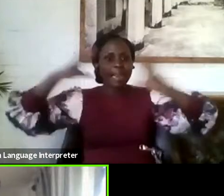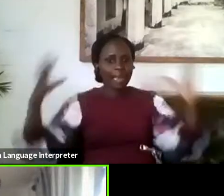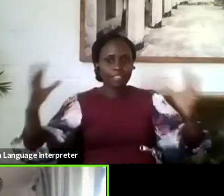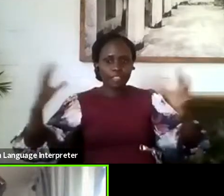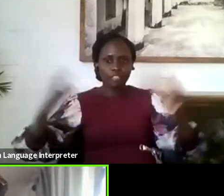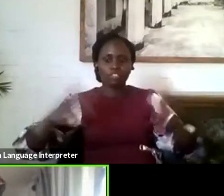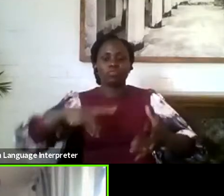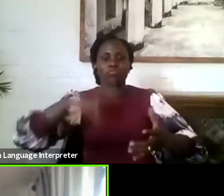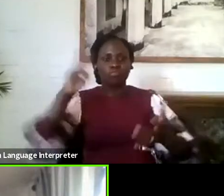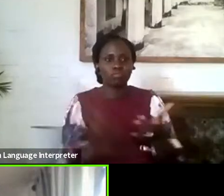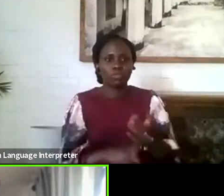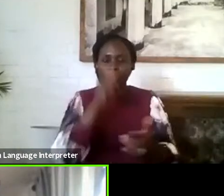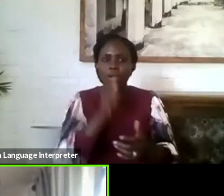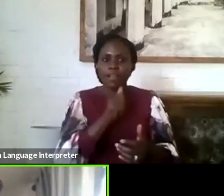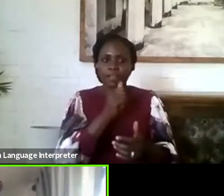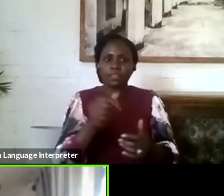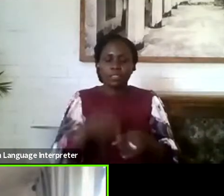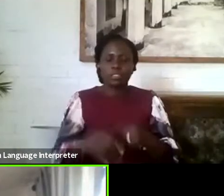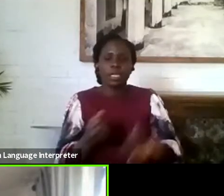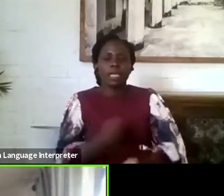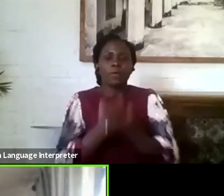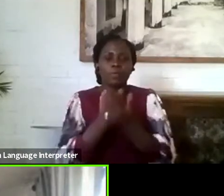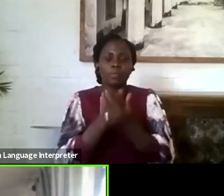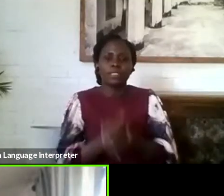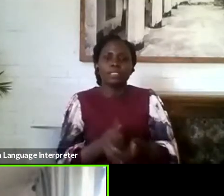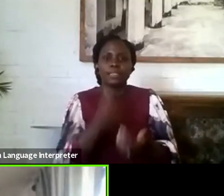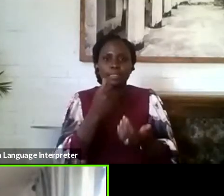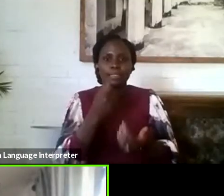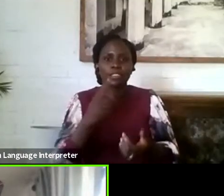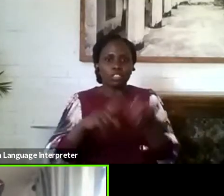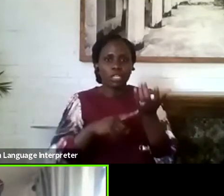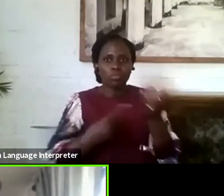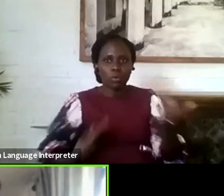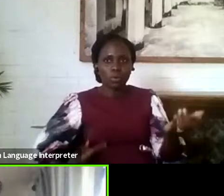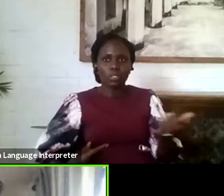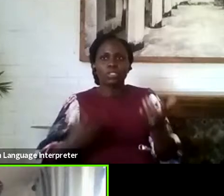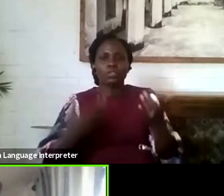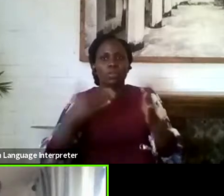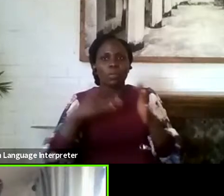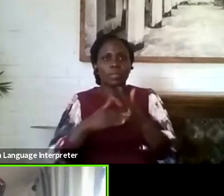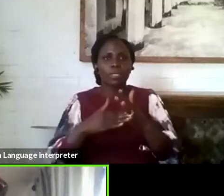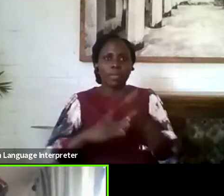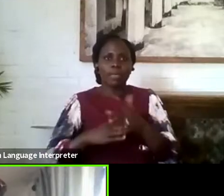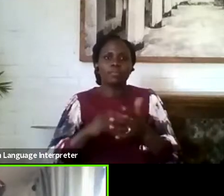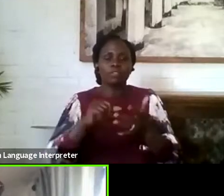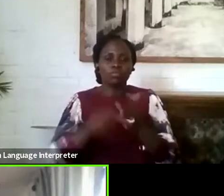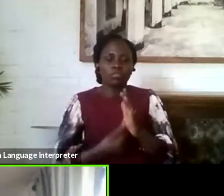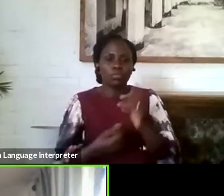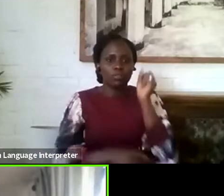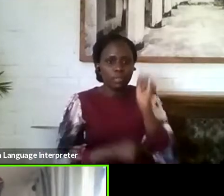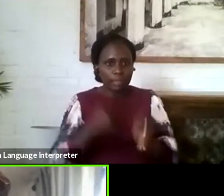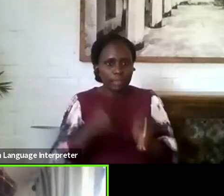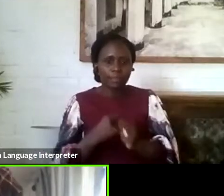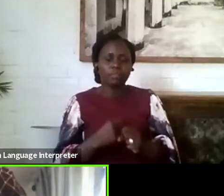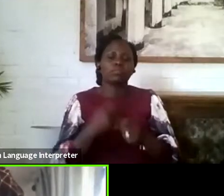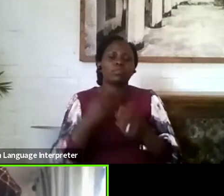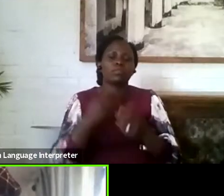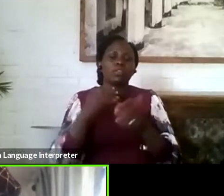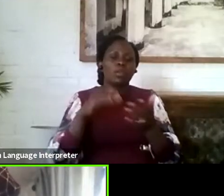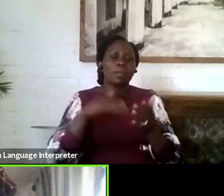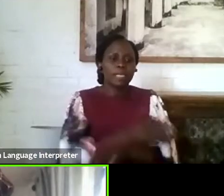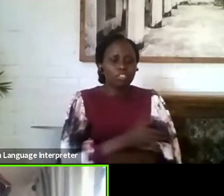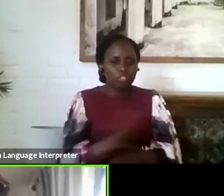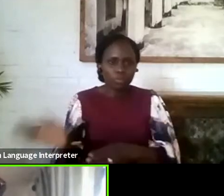privacy enhancing technology to minimize the risk of fraud, impersonation, misuse, and loss of